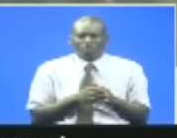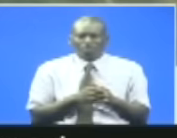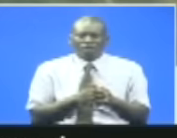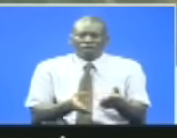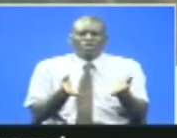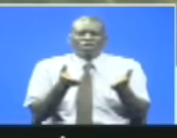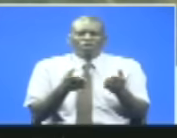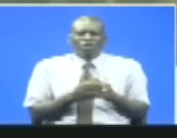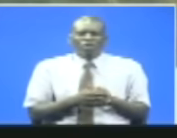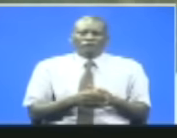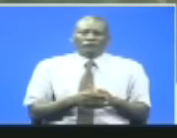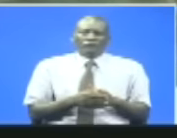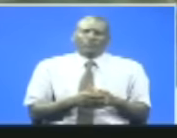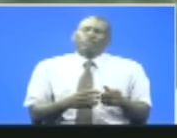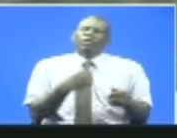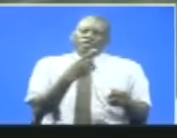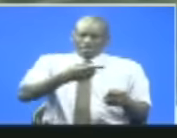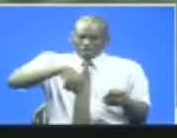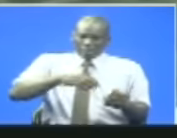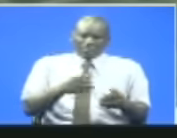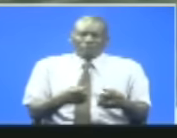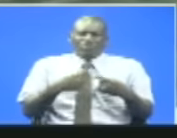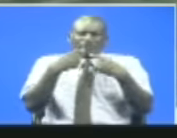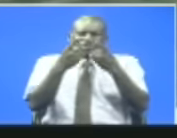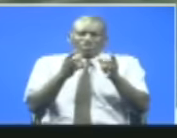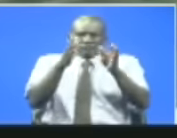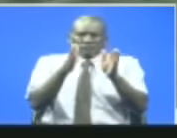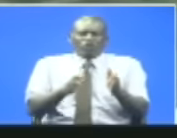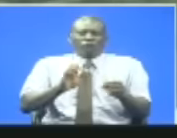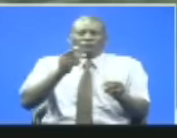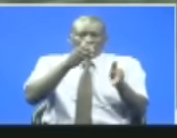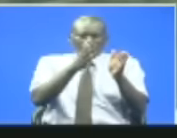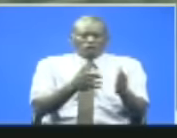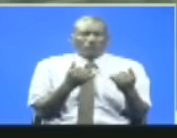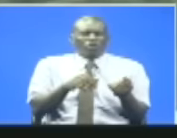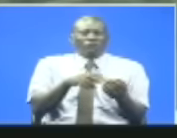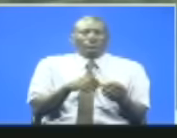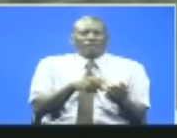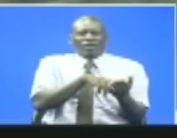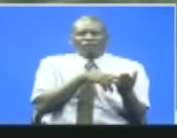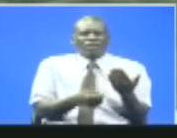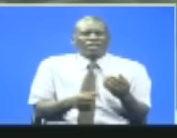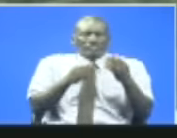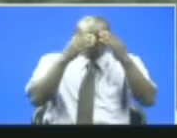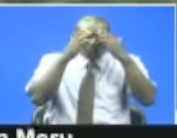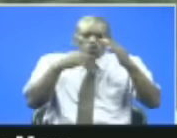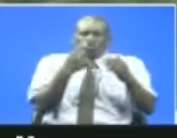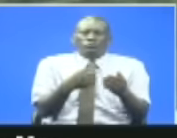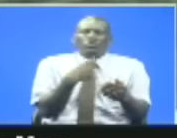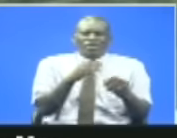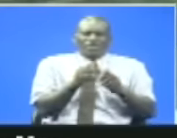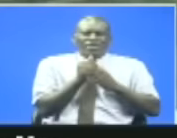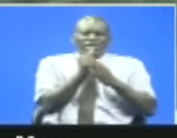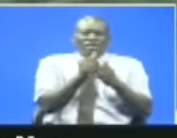Sasa ati walikuwa wanatuambia wataenda kutangaza candidate. Sasa candidate wameshindwa kutangaza. Kwa